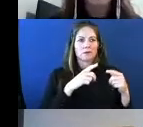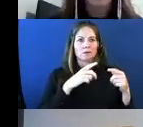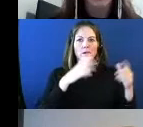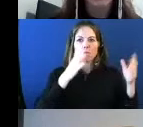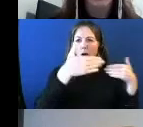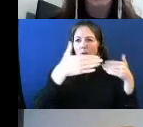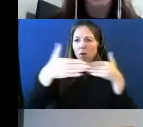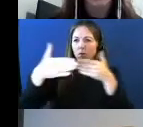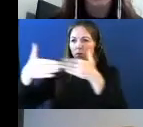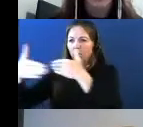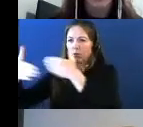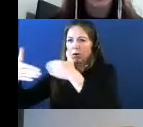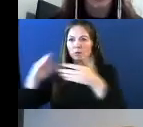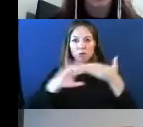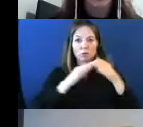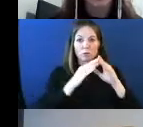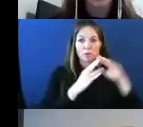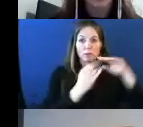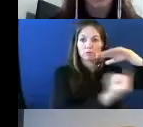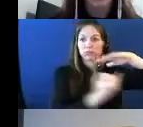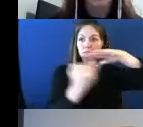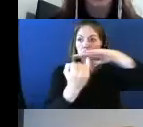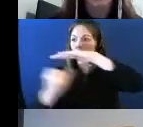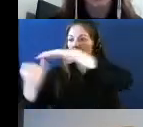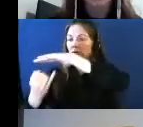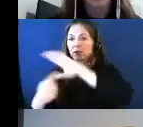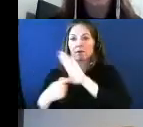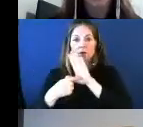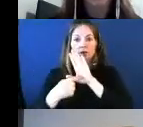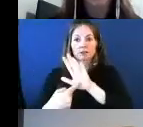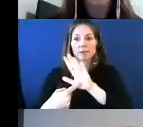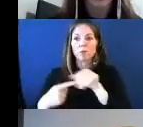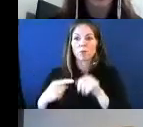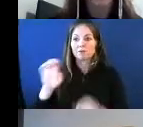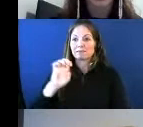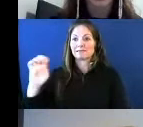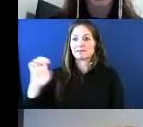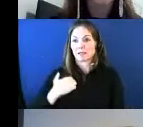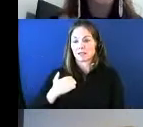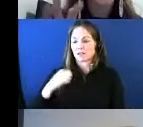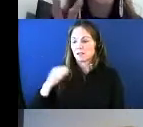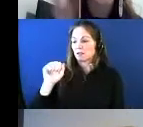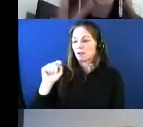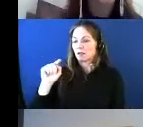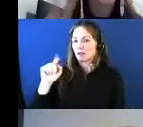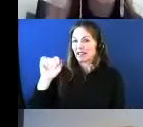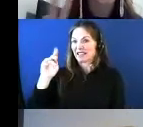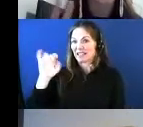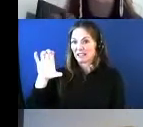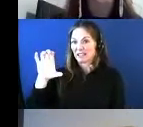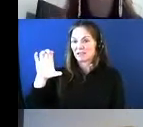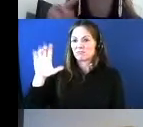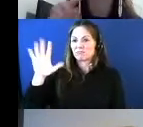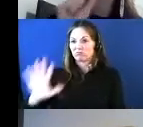in the Atlantic, along the Quebec and New Brunswick border, a lot of communities, they're like twin towns at